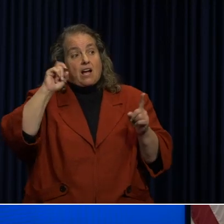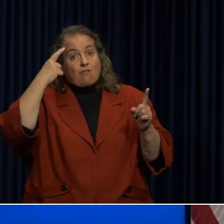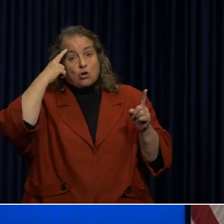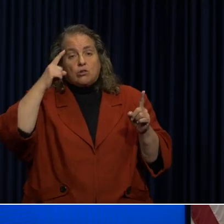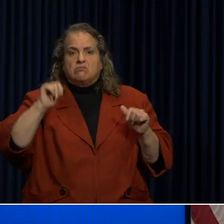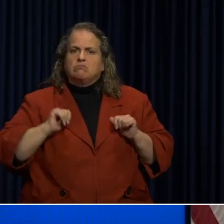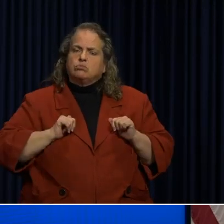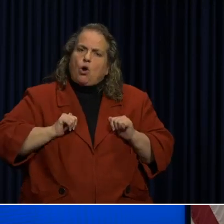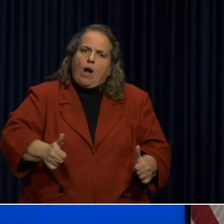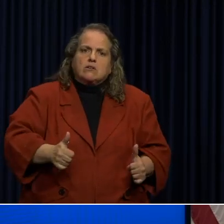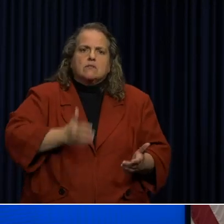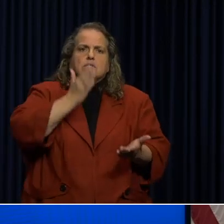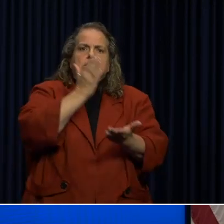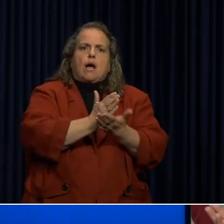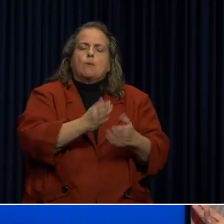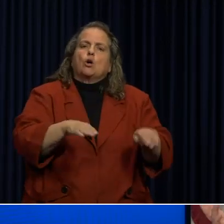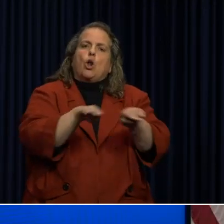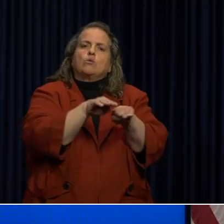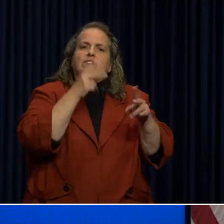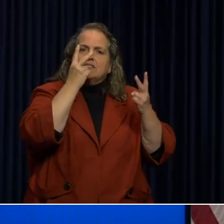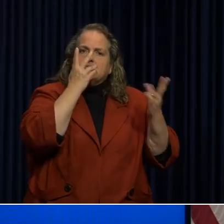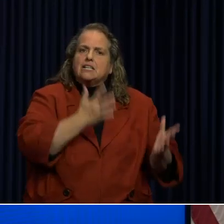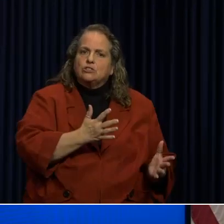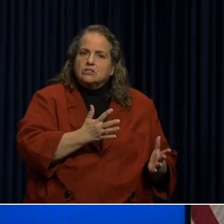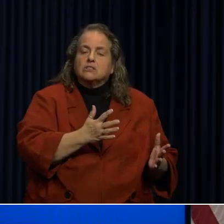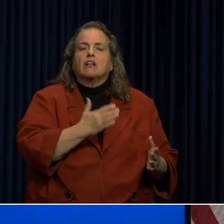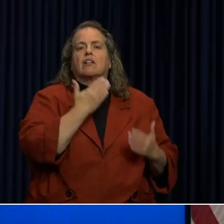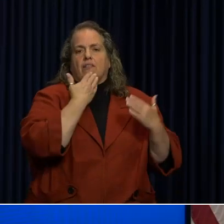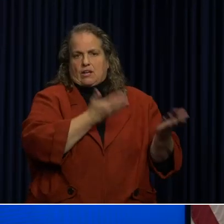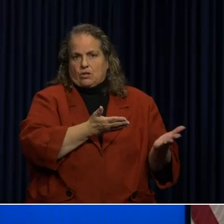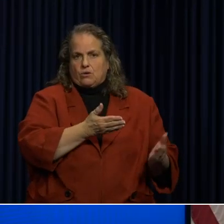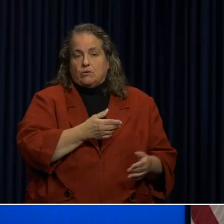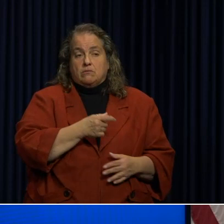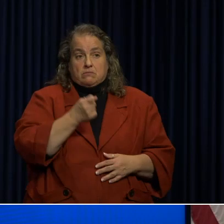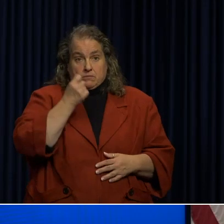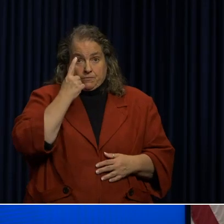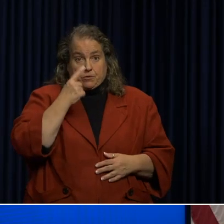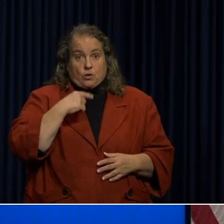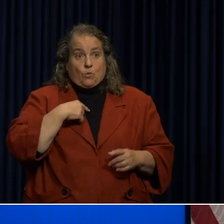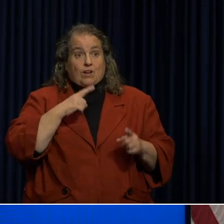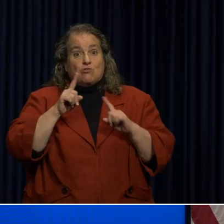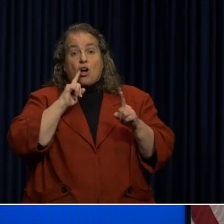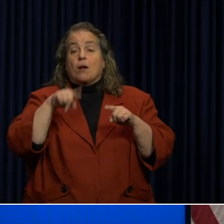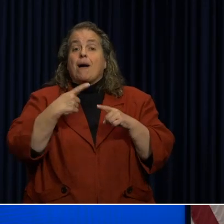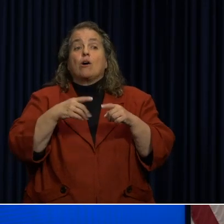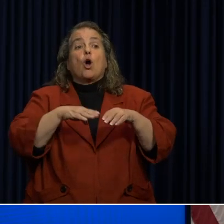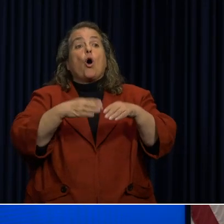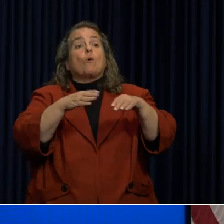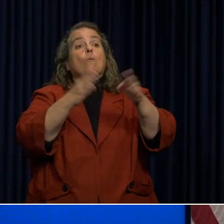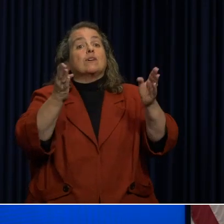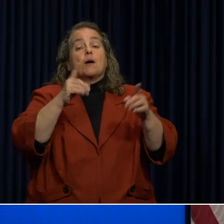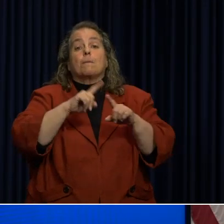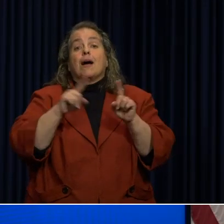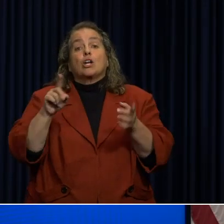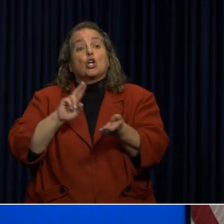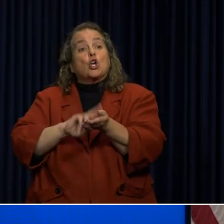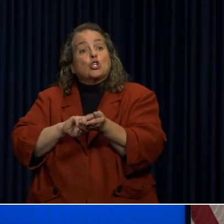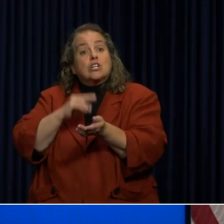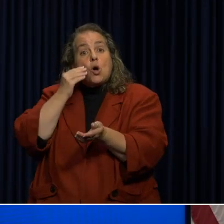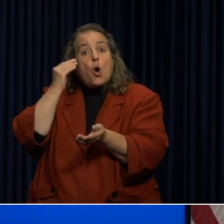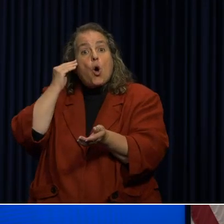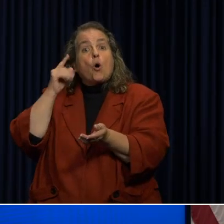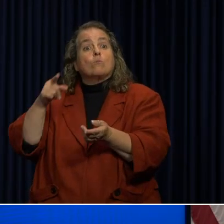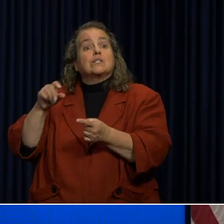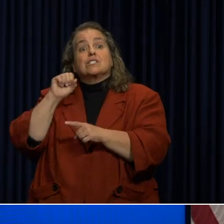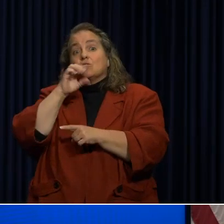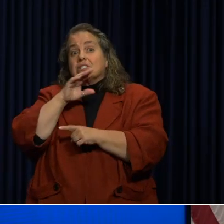also want to say that we talked about opening. This is not an area we're talking about opening. This is an area that we're talking about